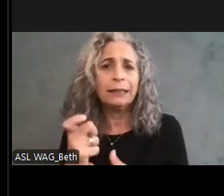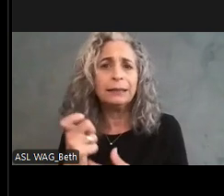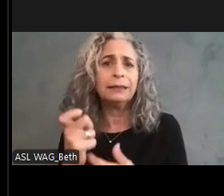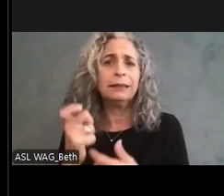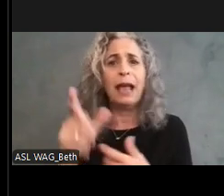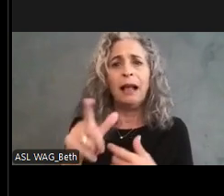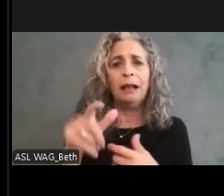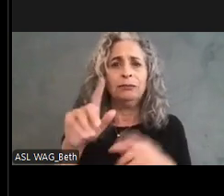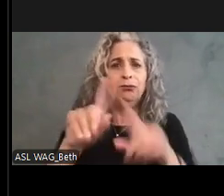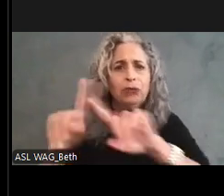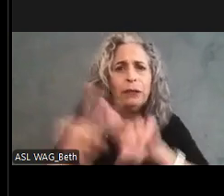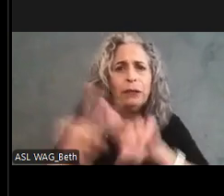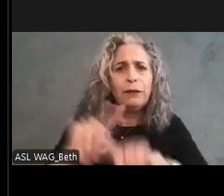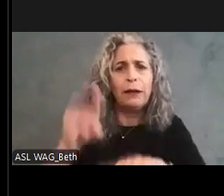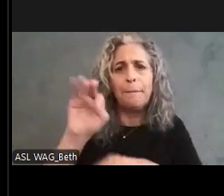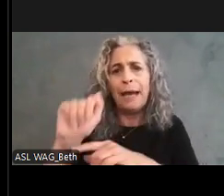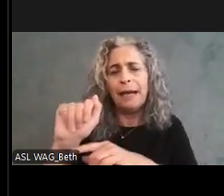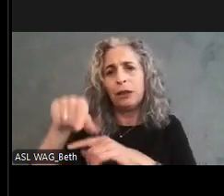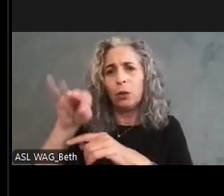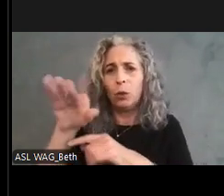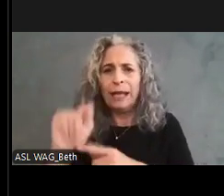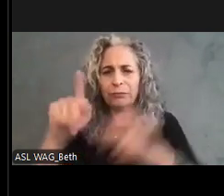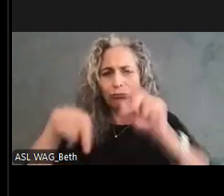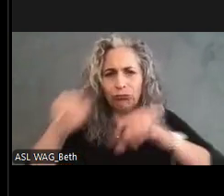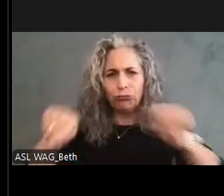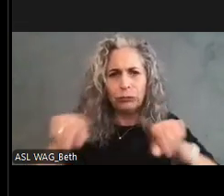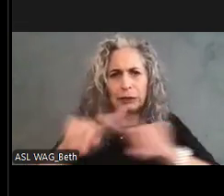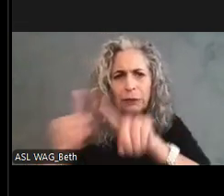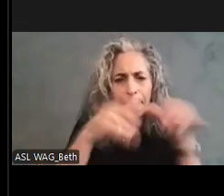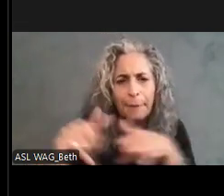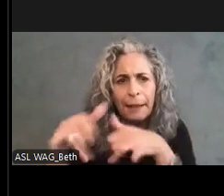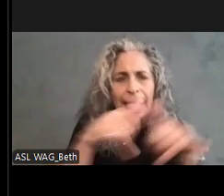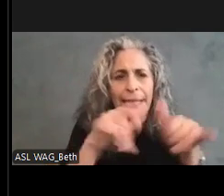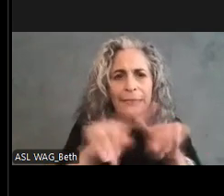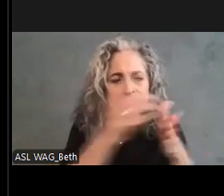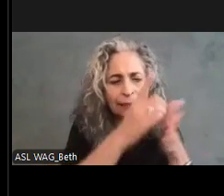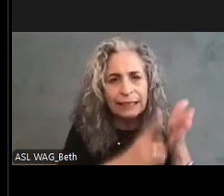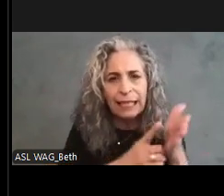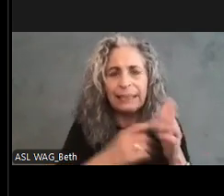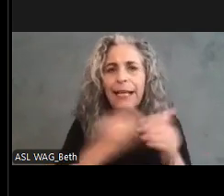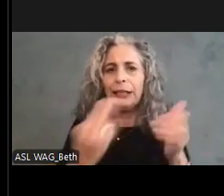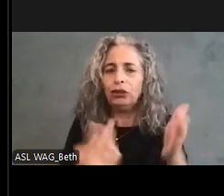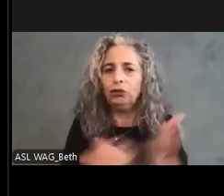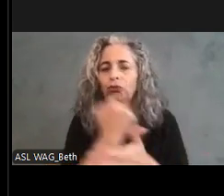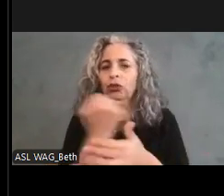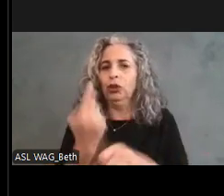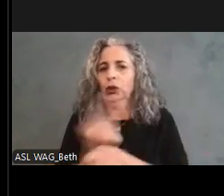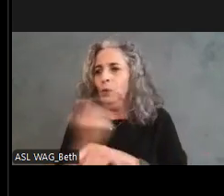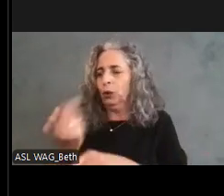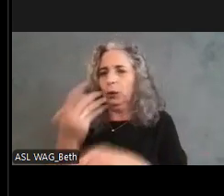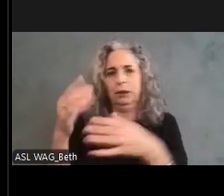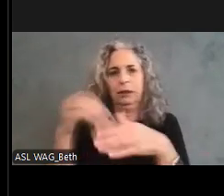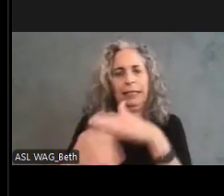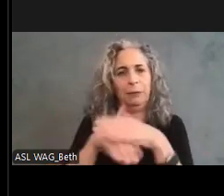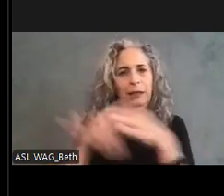Pro, are wonderful toolkits to experiment with different designs and to really take advantage of their built-in accessibility options.